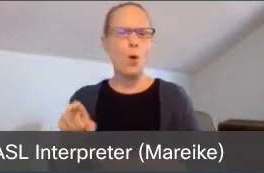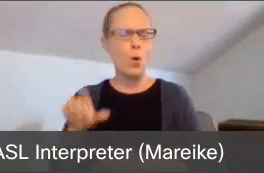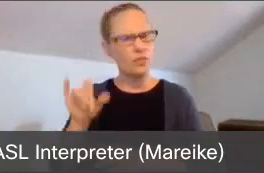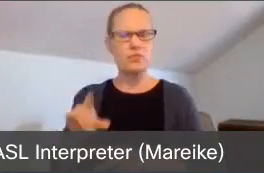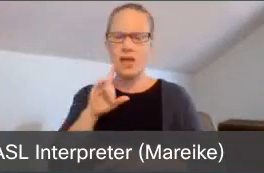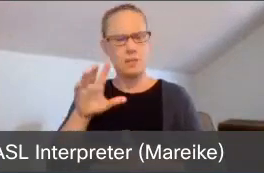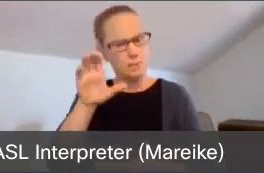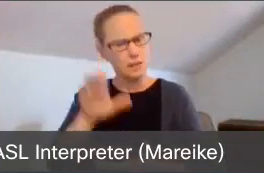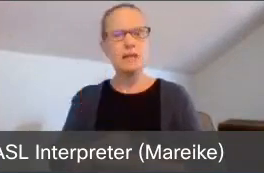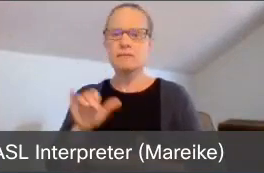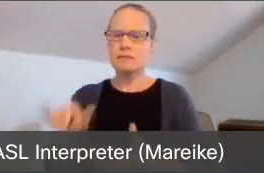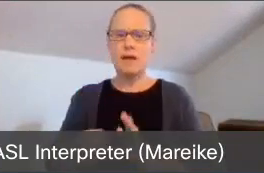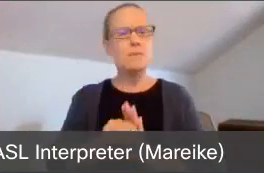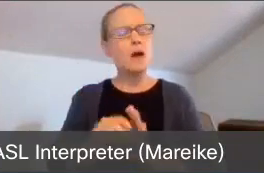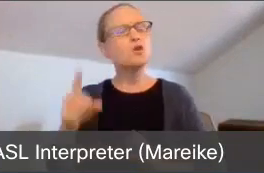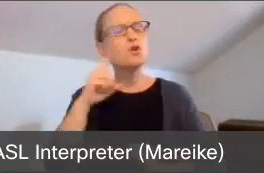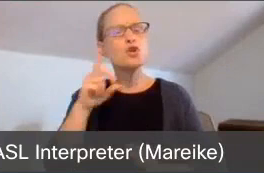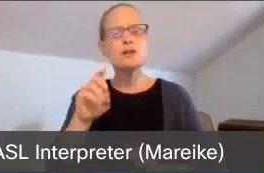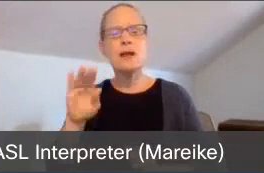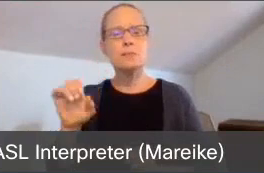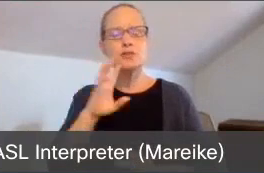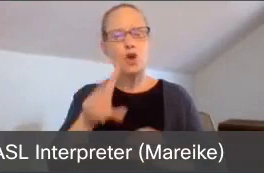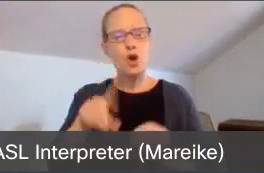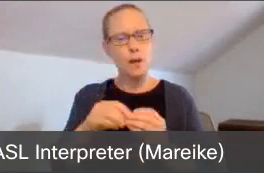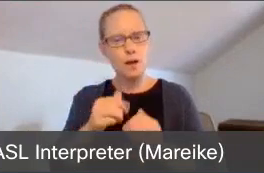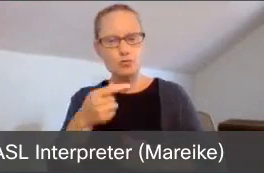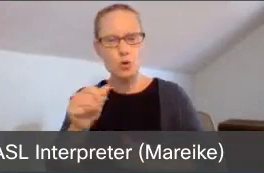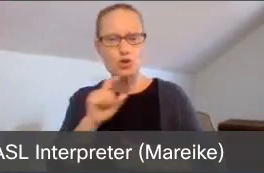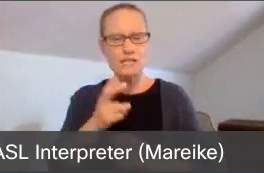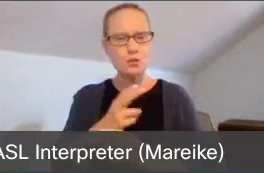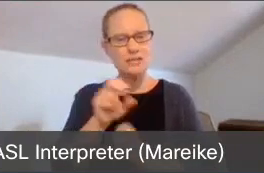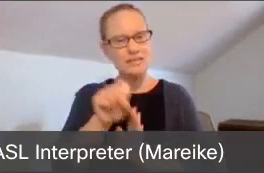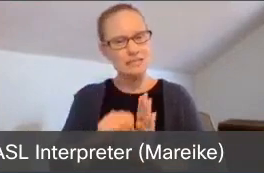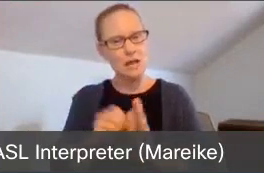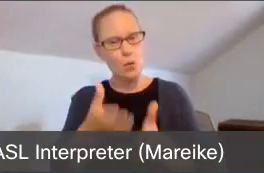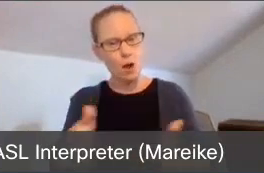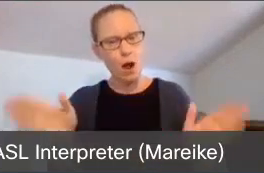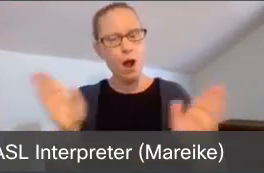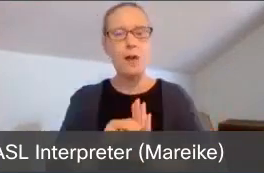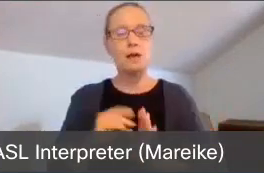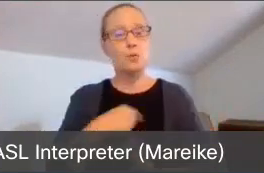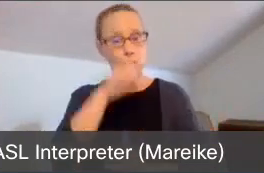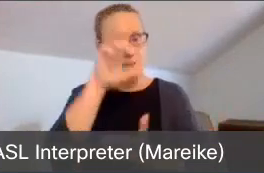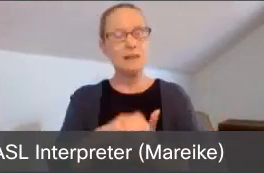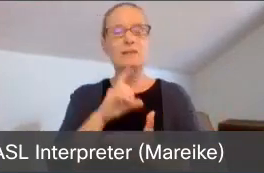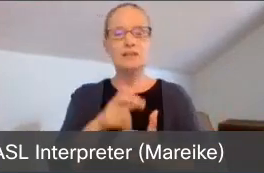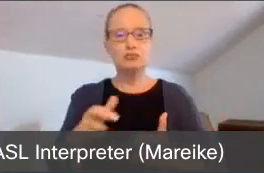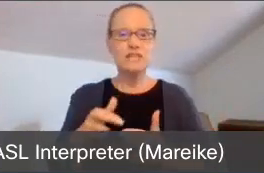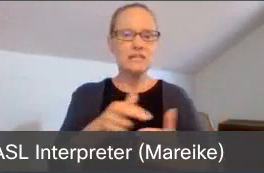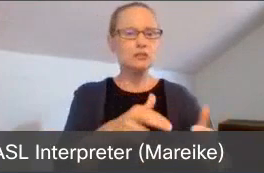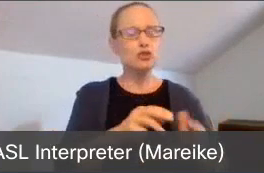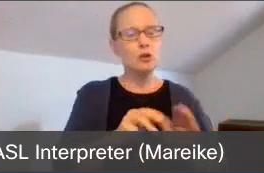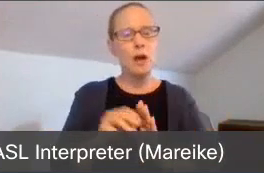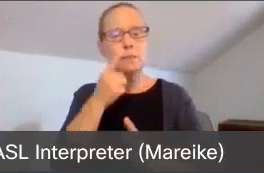model. You just heard Debbie kind of talk about how Georgia is using a state model. We believe in a regional model because we